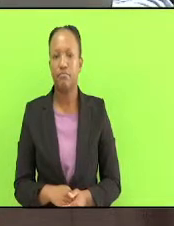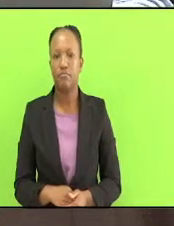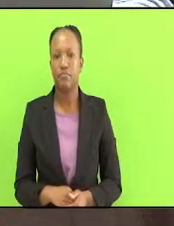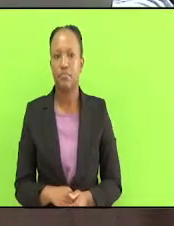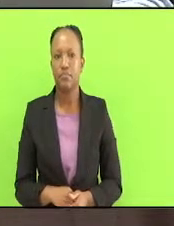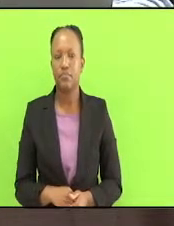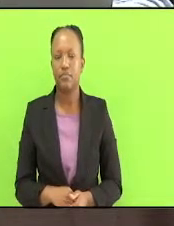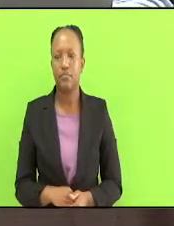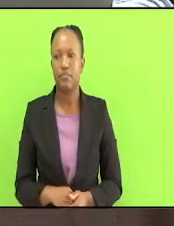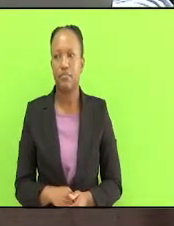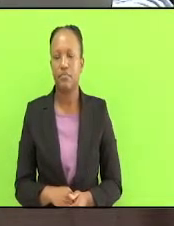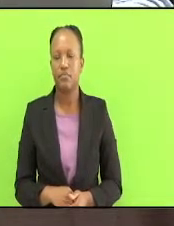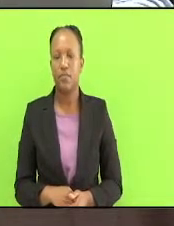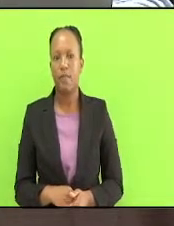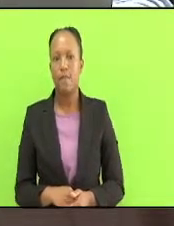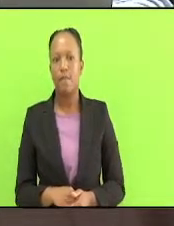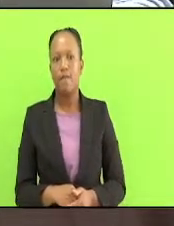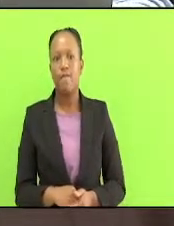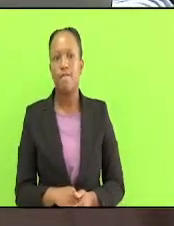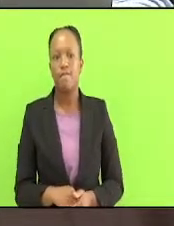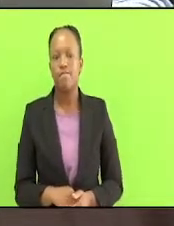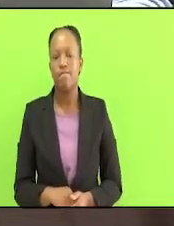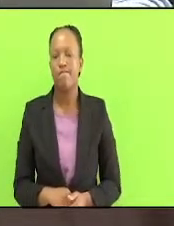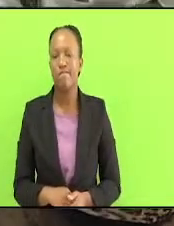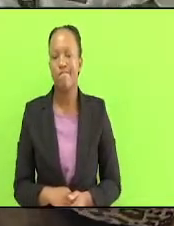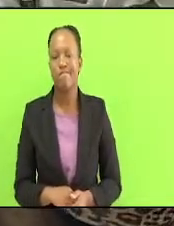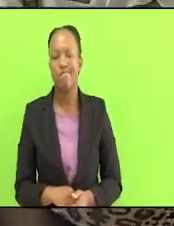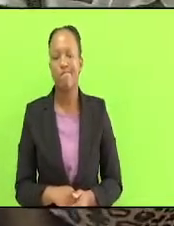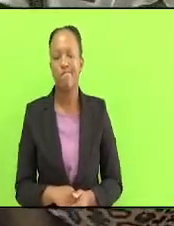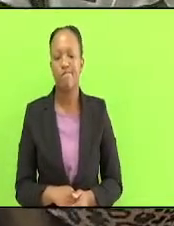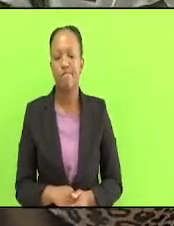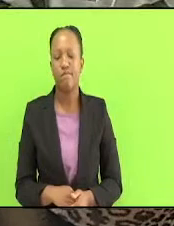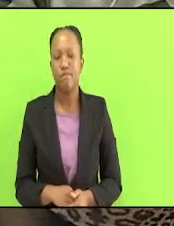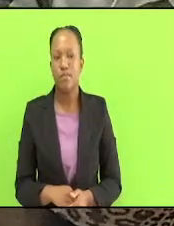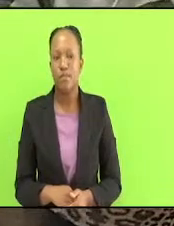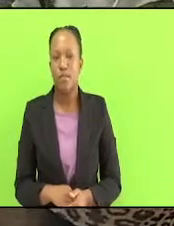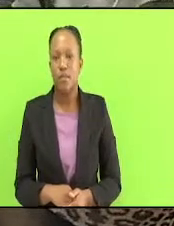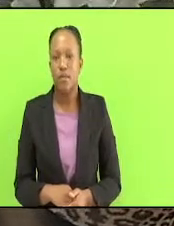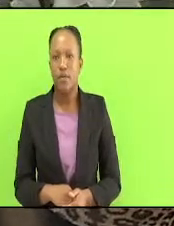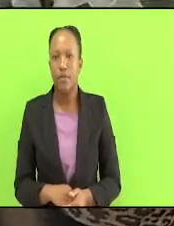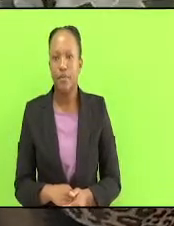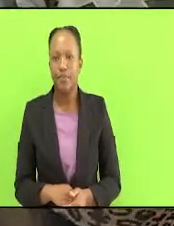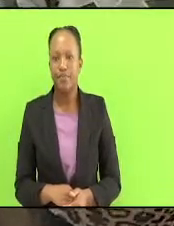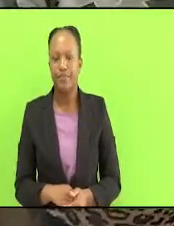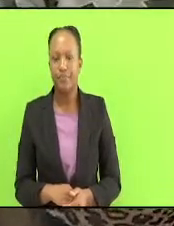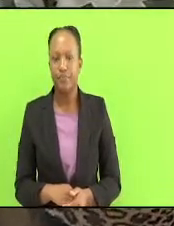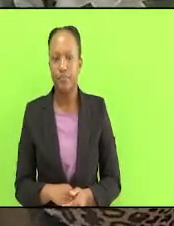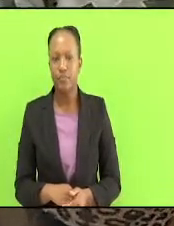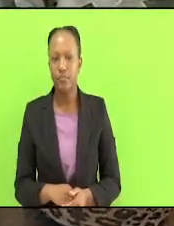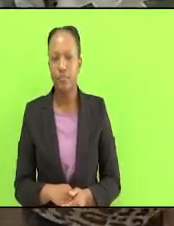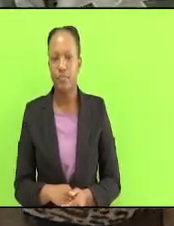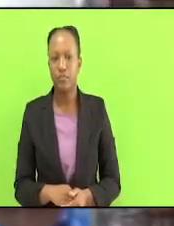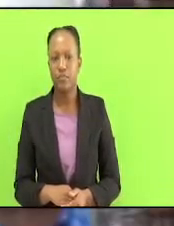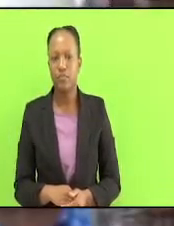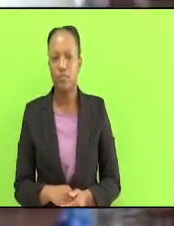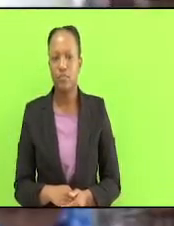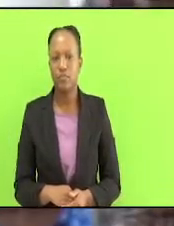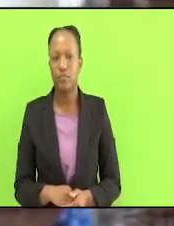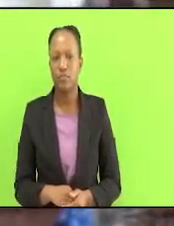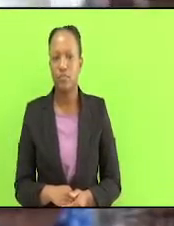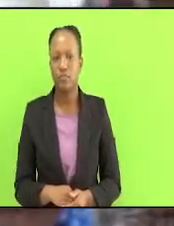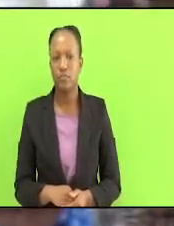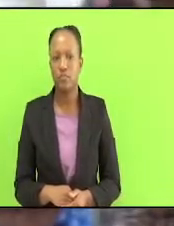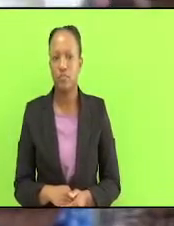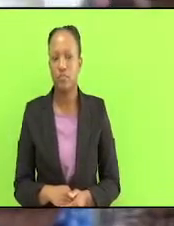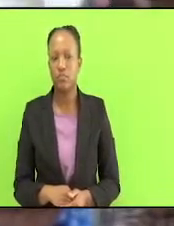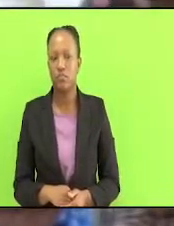change, because I have noted or realized that they do not understand the impacts. Ke lemogile gore batho